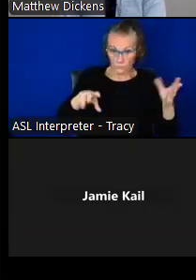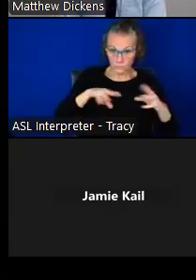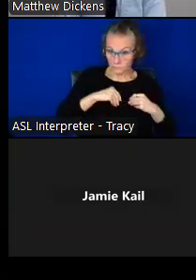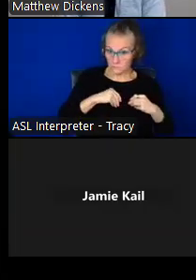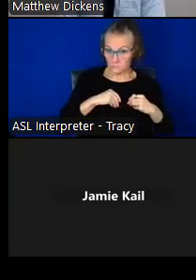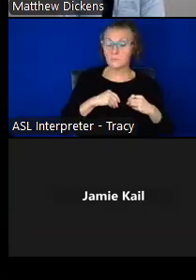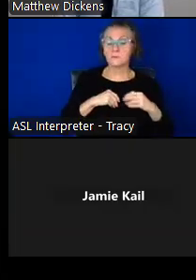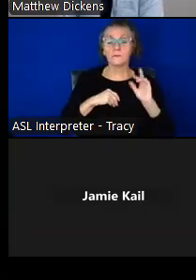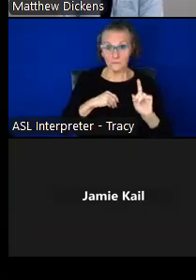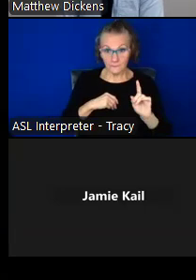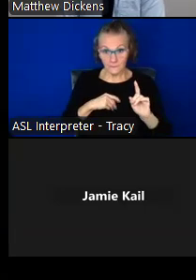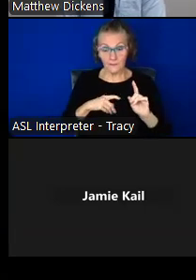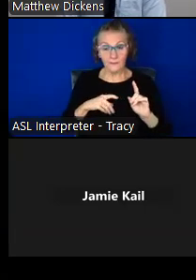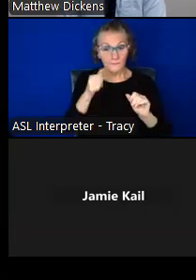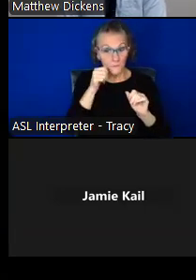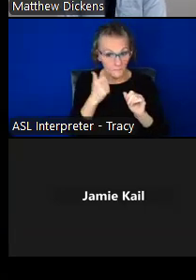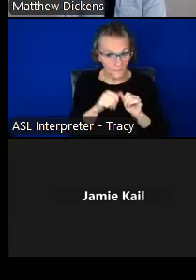individuals